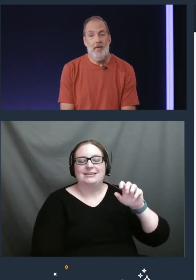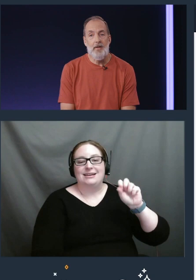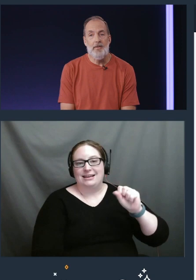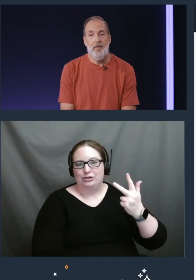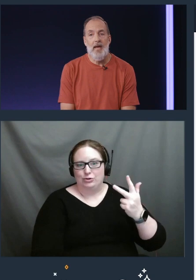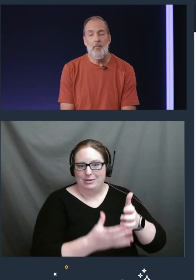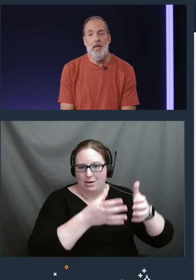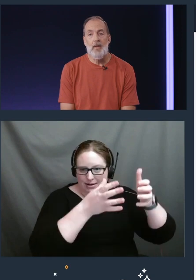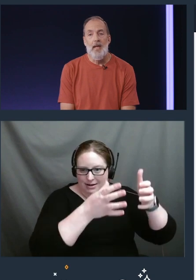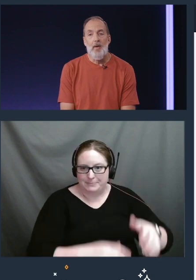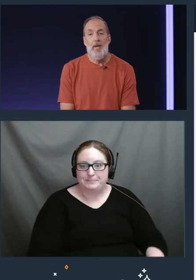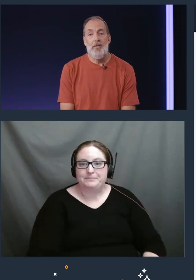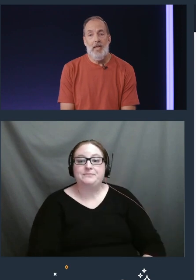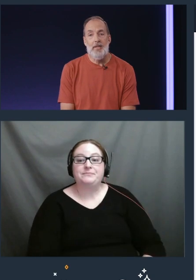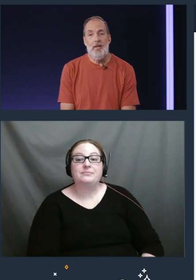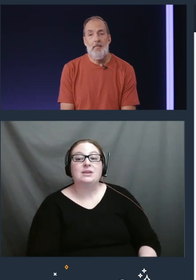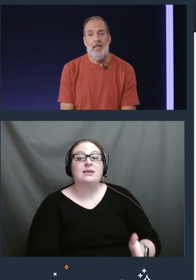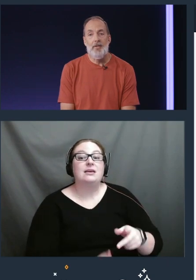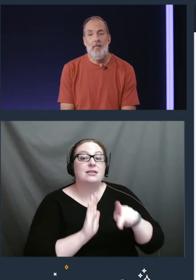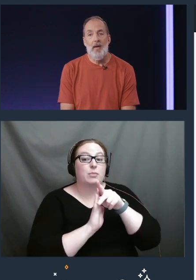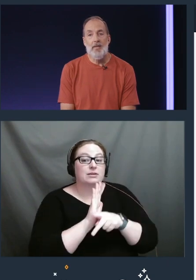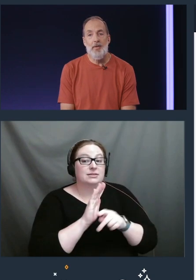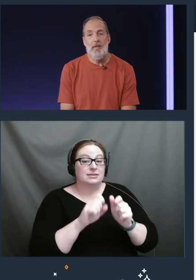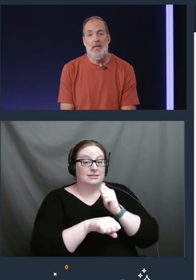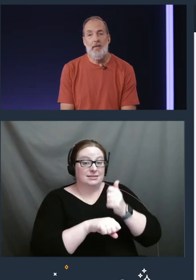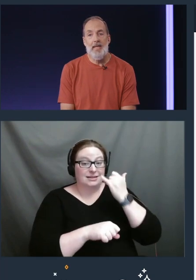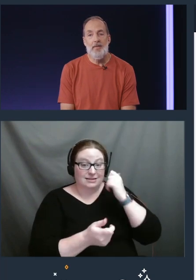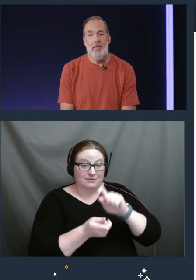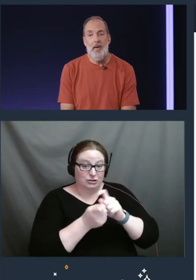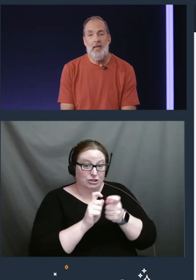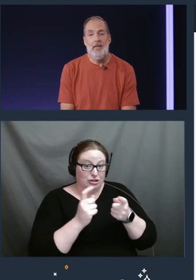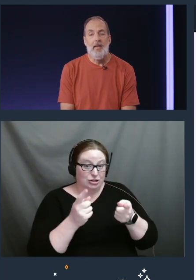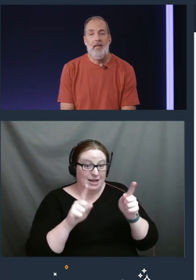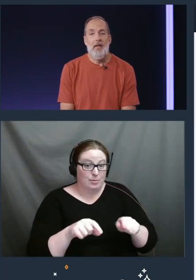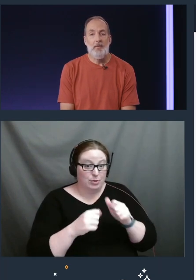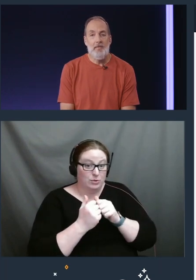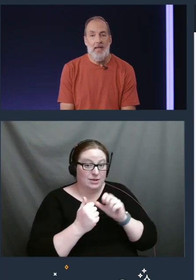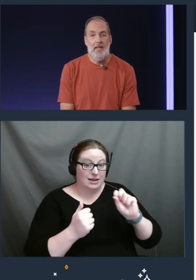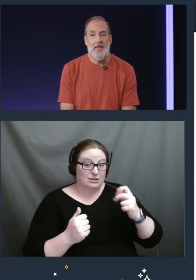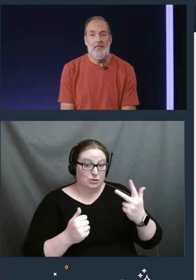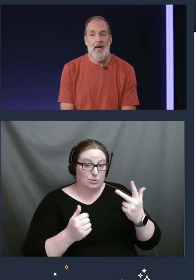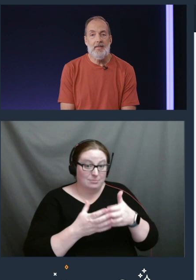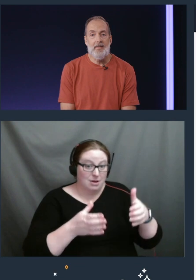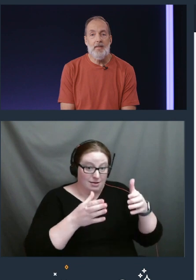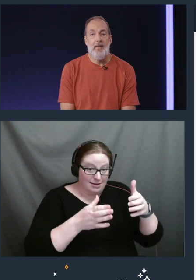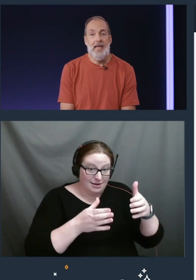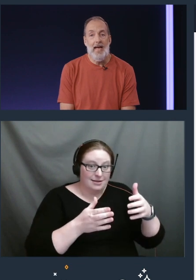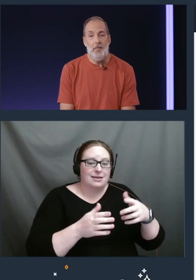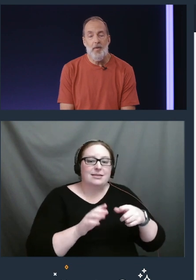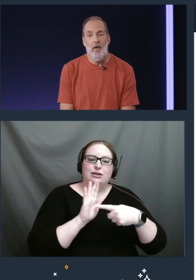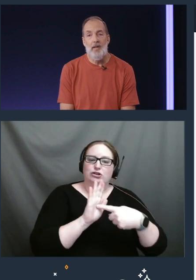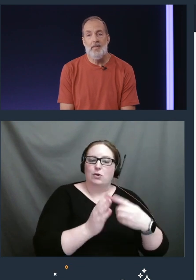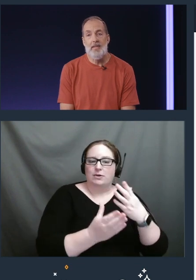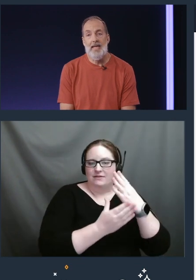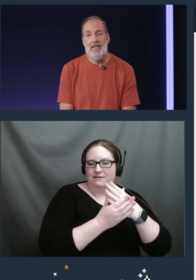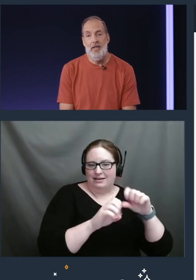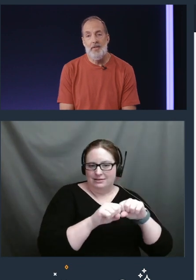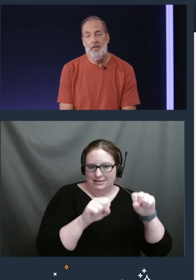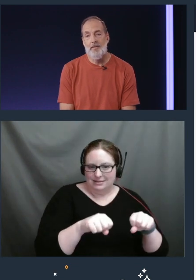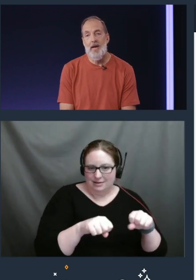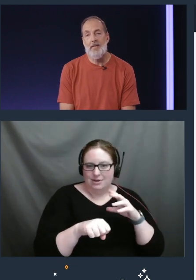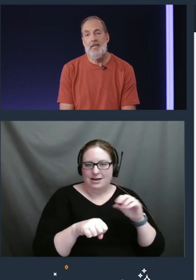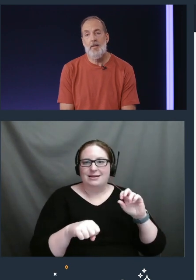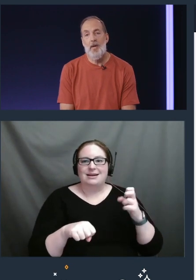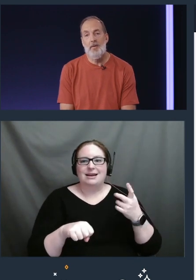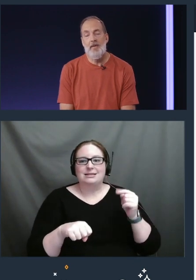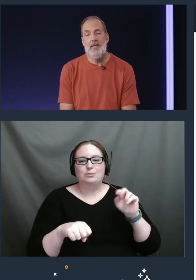are configured so that when changes are made to the S3 bucket, they are reflected in the file system, and the export policies, any changes